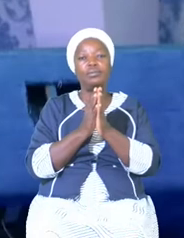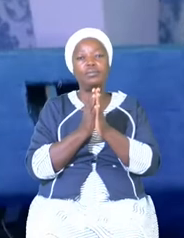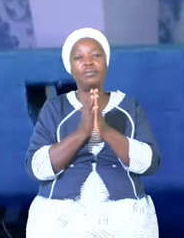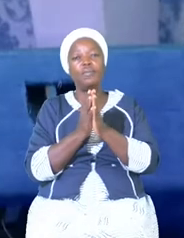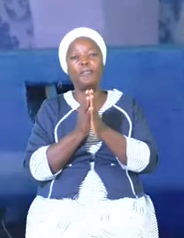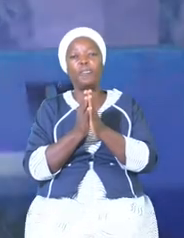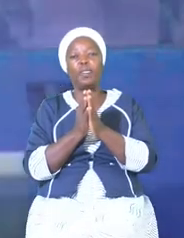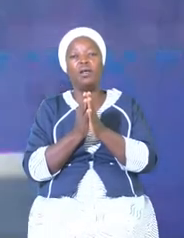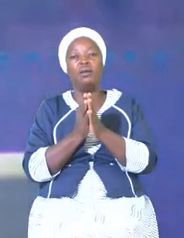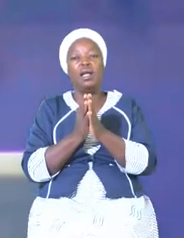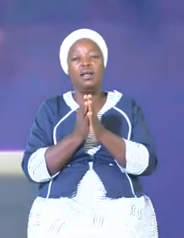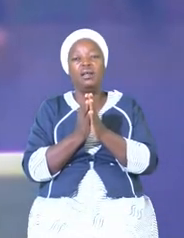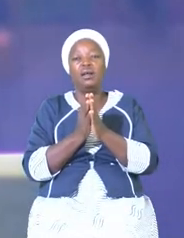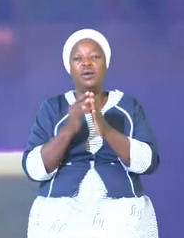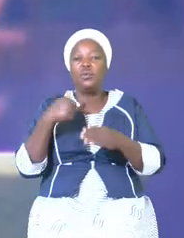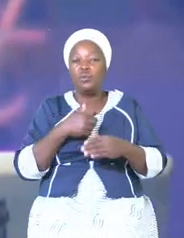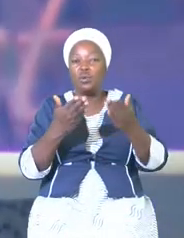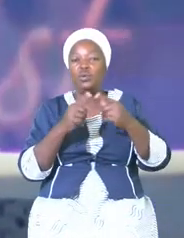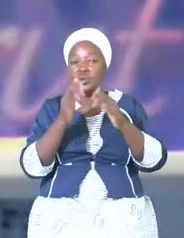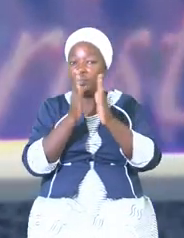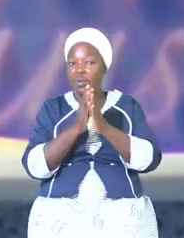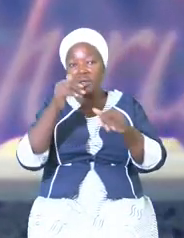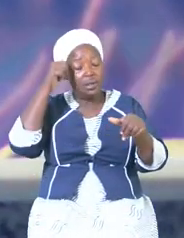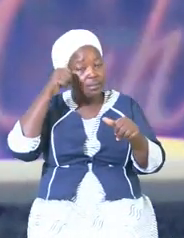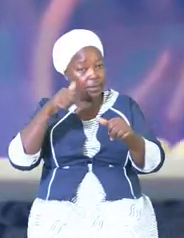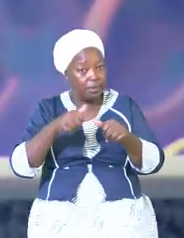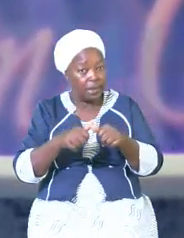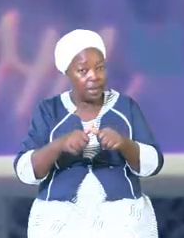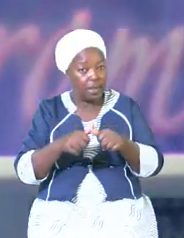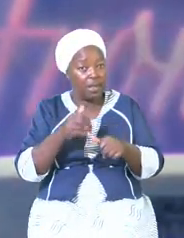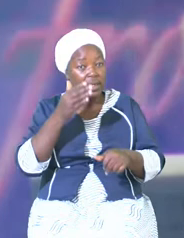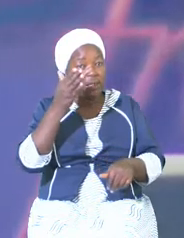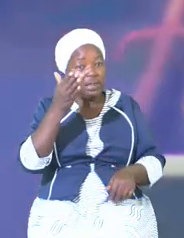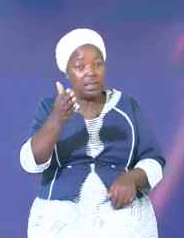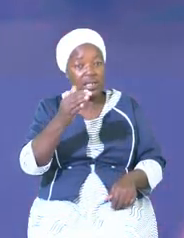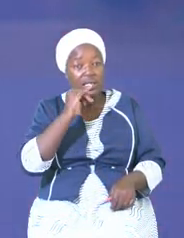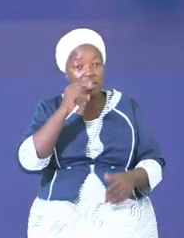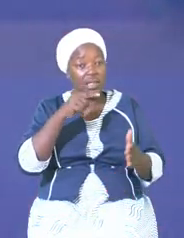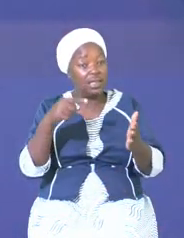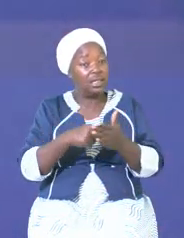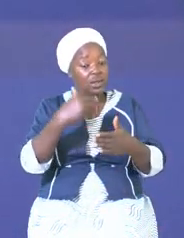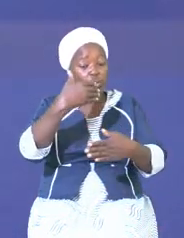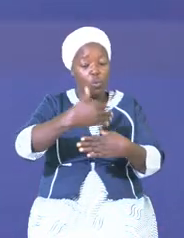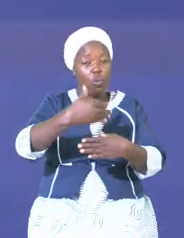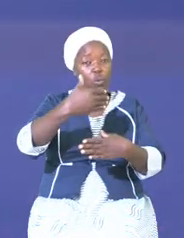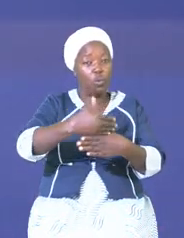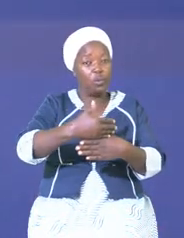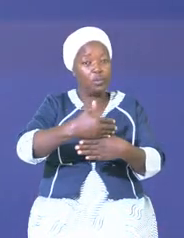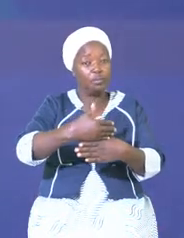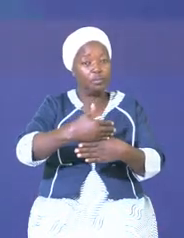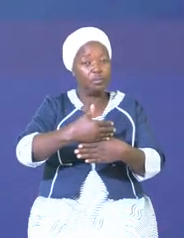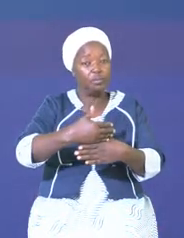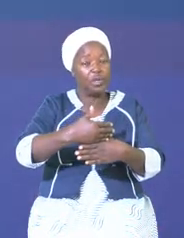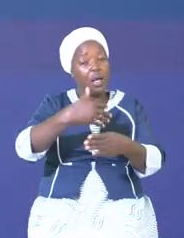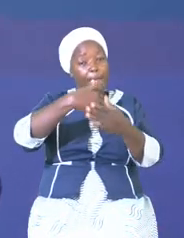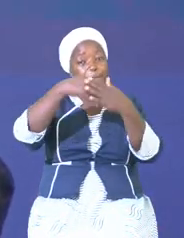and eyes closed. Remember, there is this wall built by the blocks and